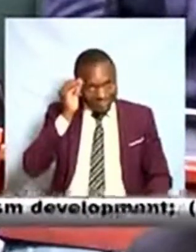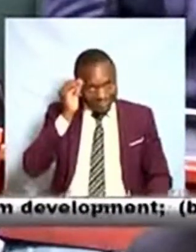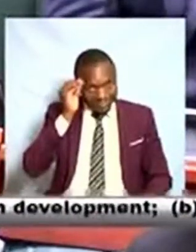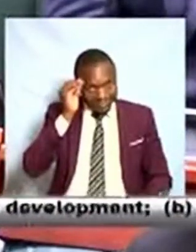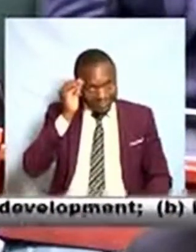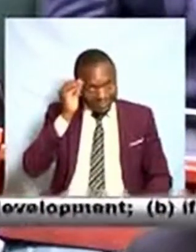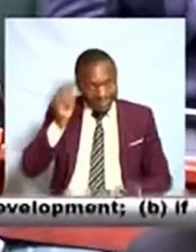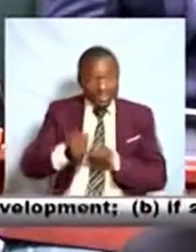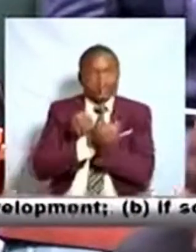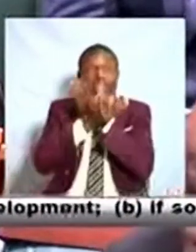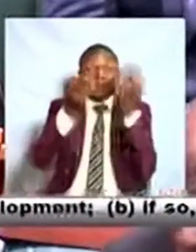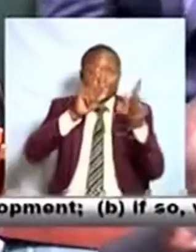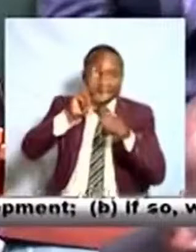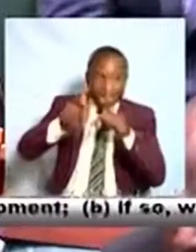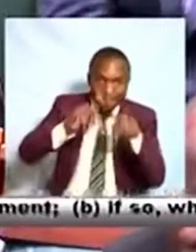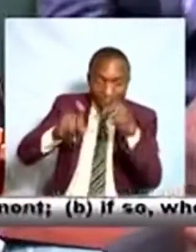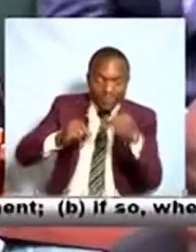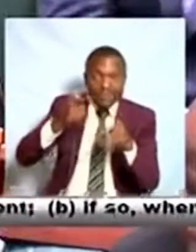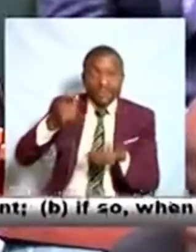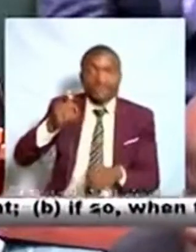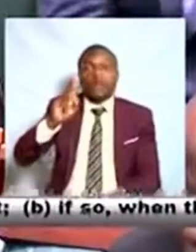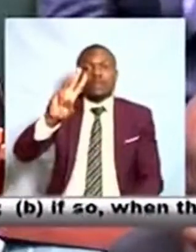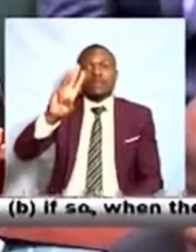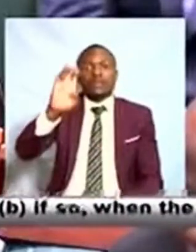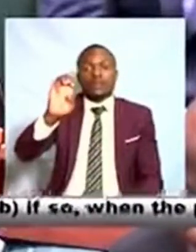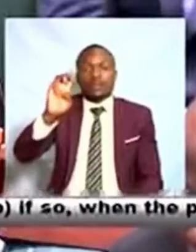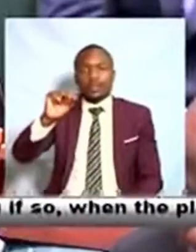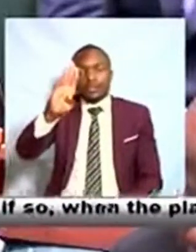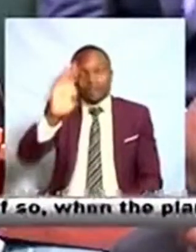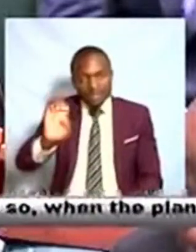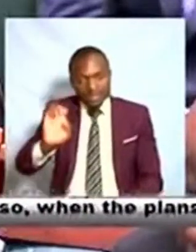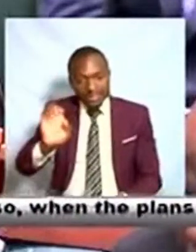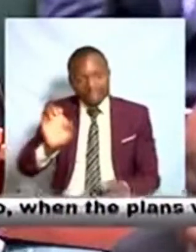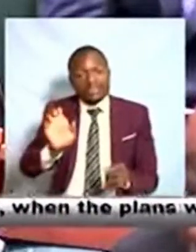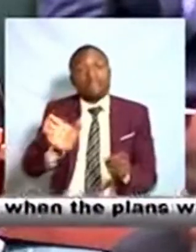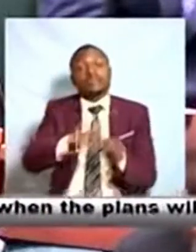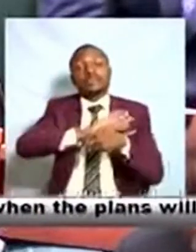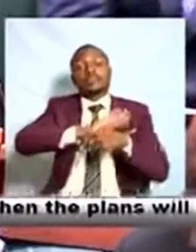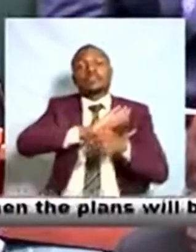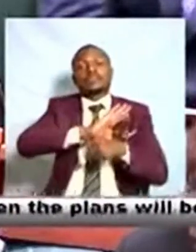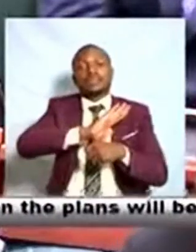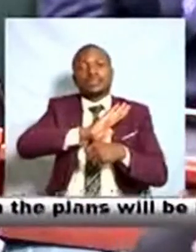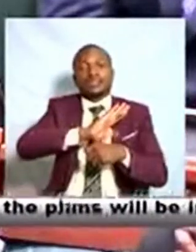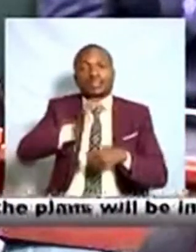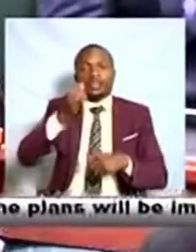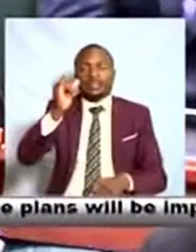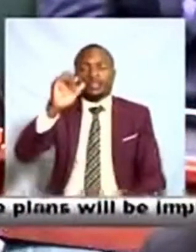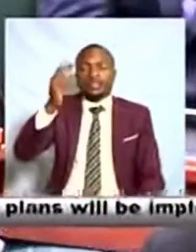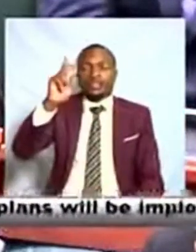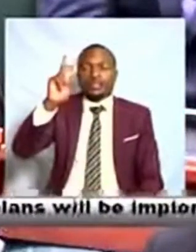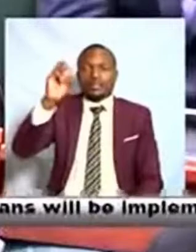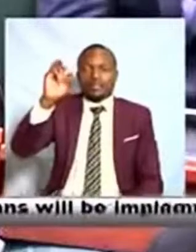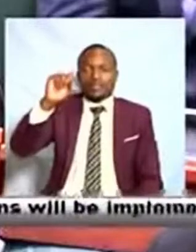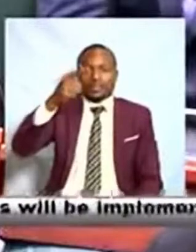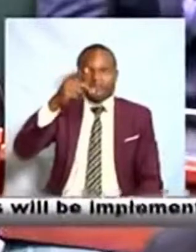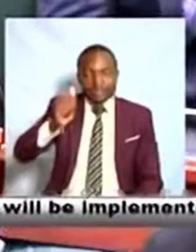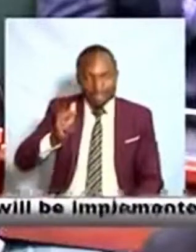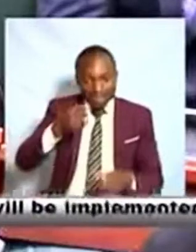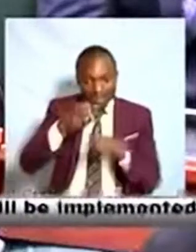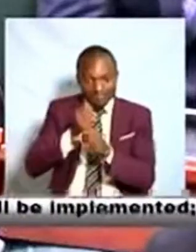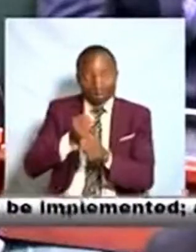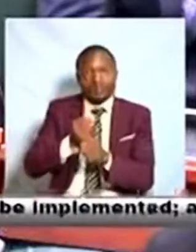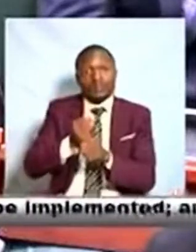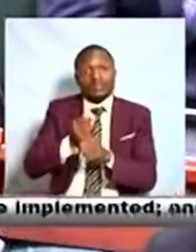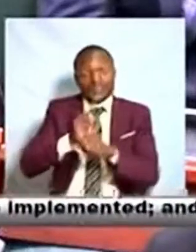sacrifices that the people of Gwembe, Siavonga, and Sinazongwe made during the construction